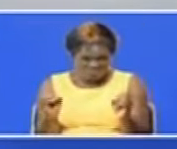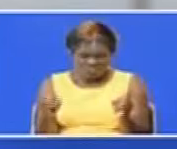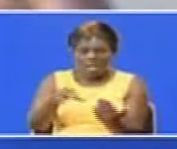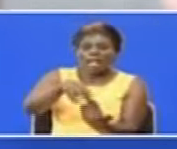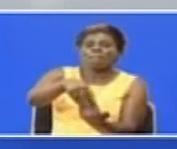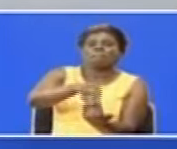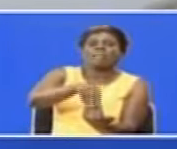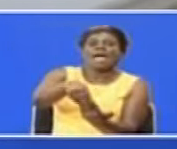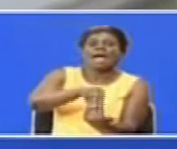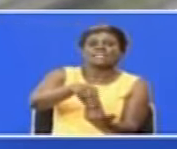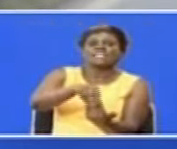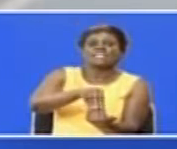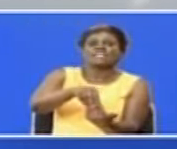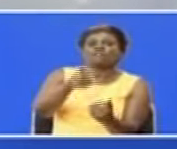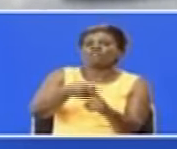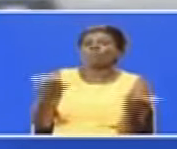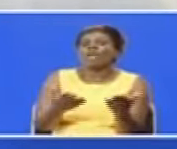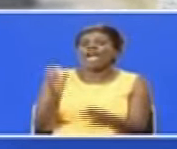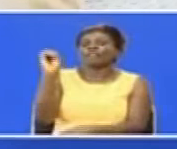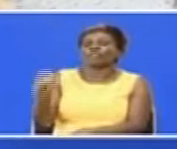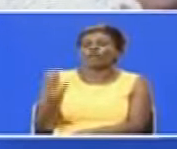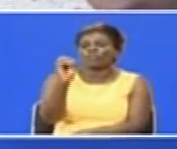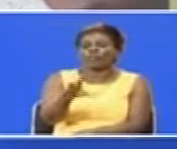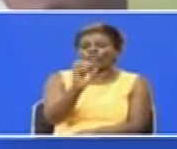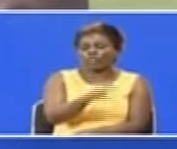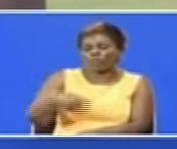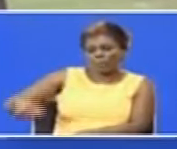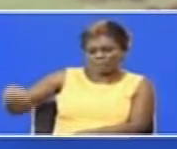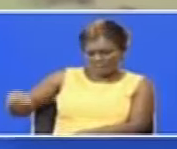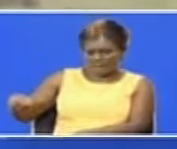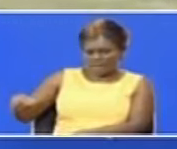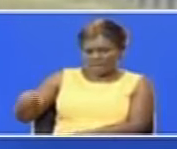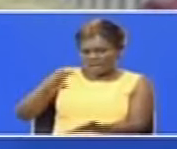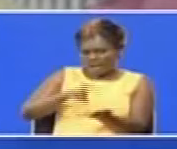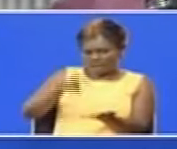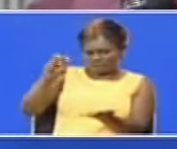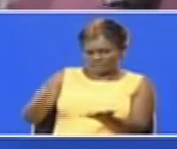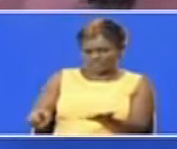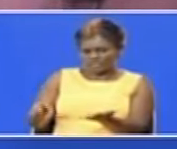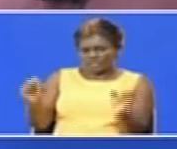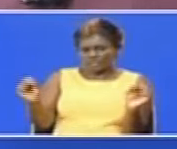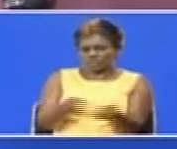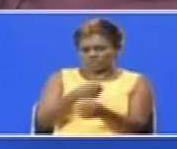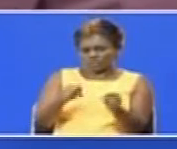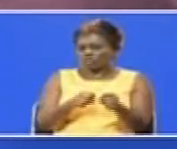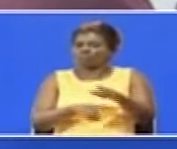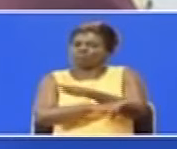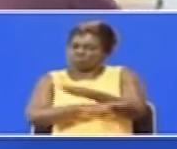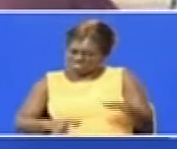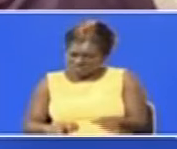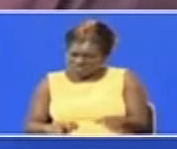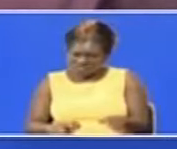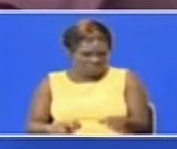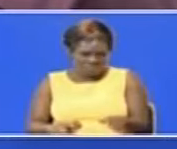plastic, made out of recycled plastic material. Advantage, it cannot be easily vandalized. It cannot